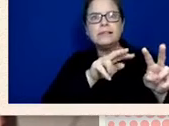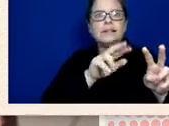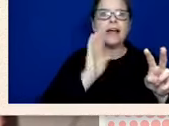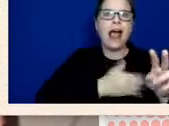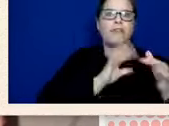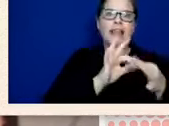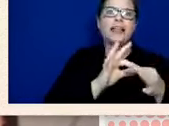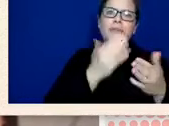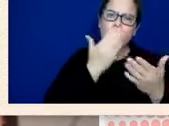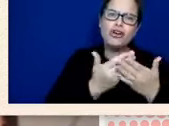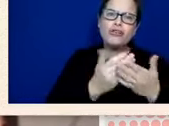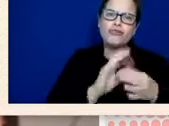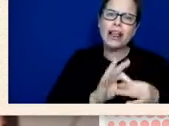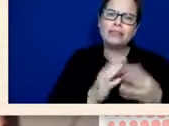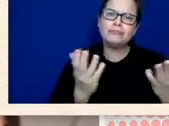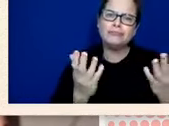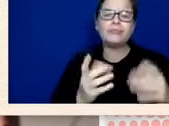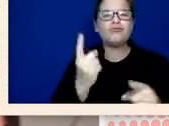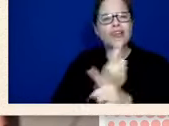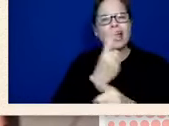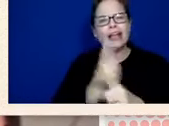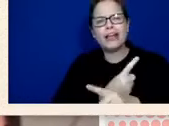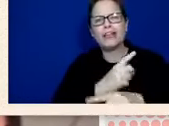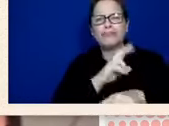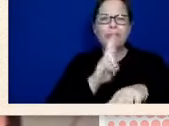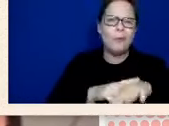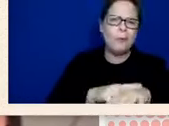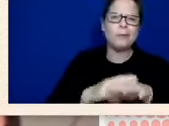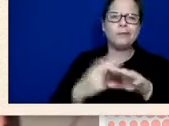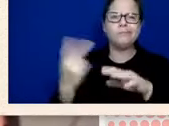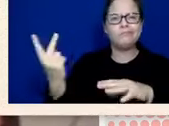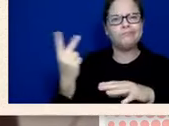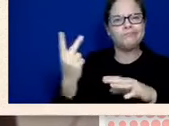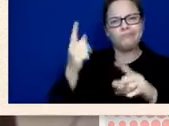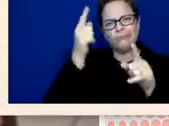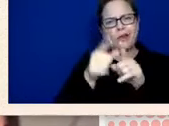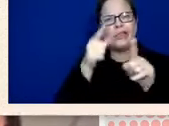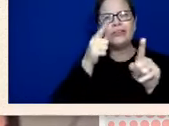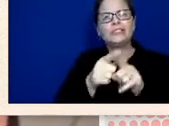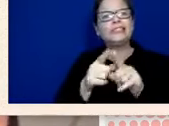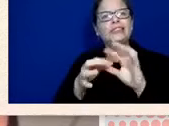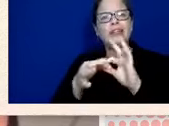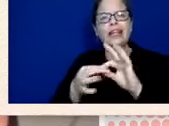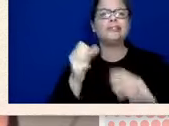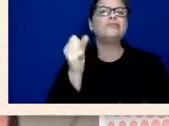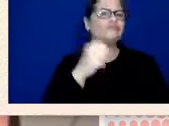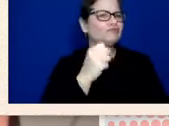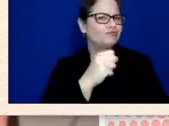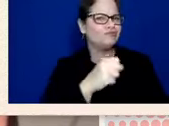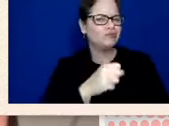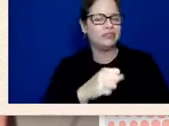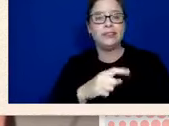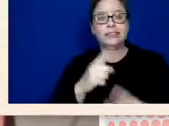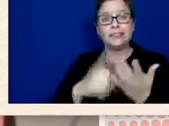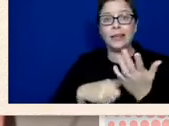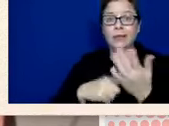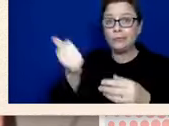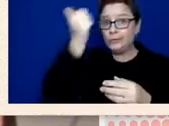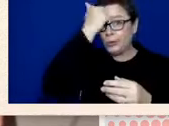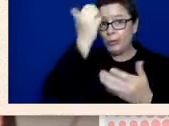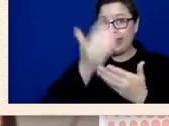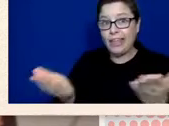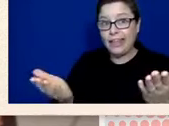like we had a pretty normal relationship, brother sister wise. Yeah, we've done some stupid things together. We've had a lot of fun.